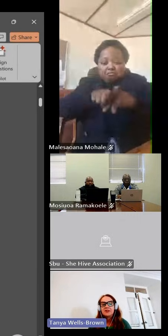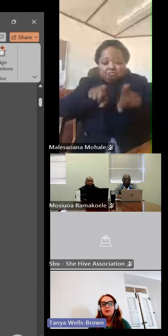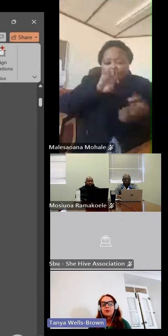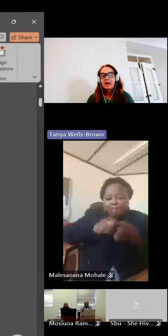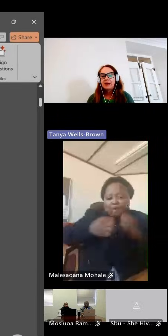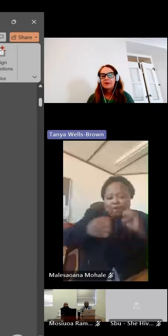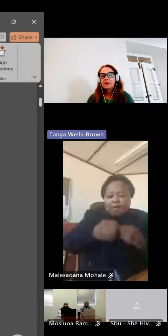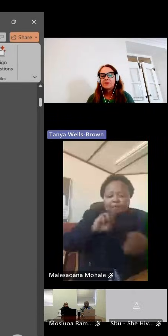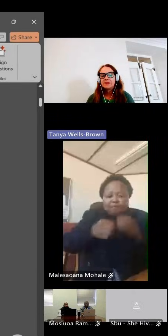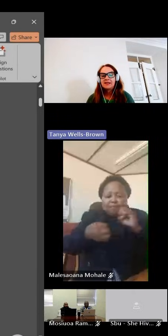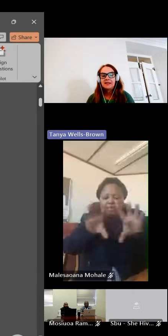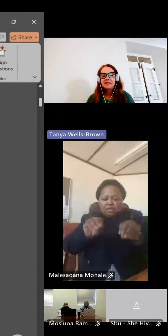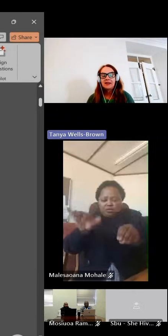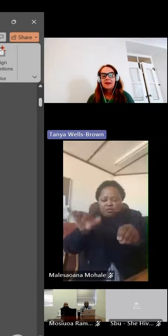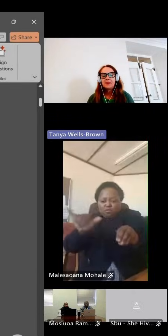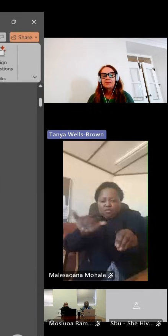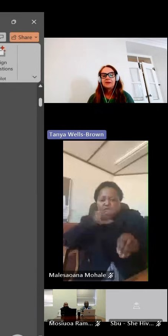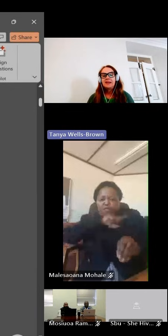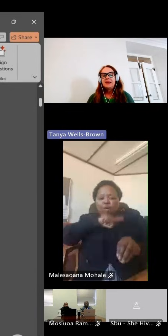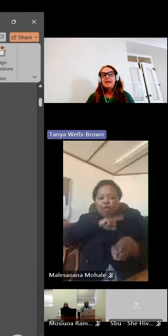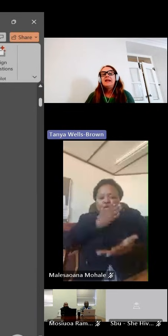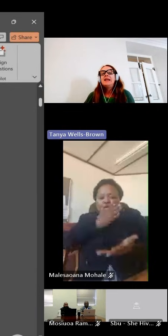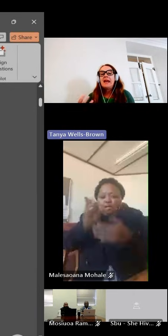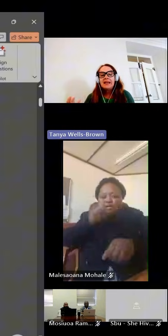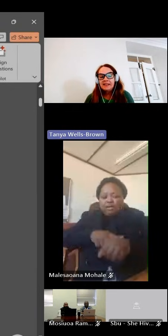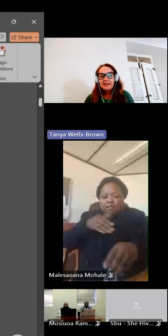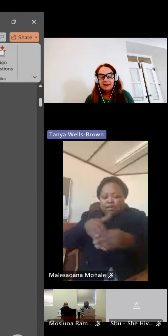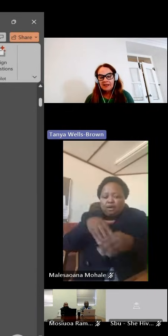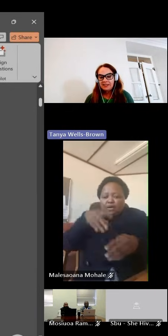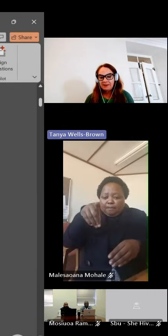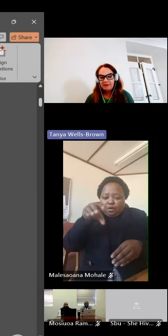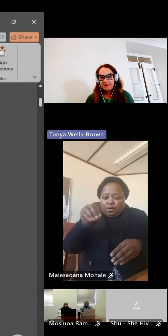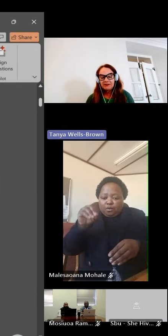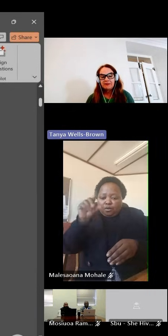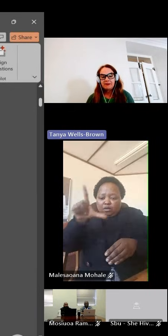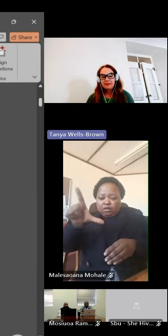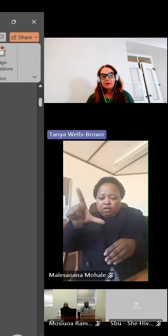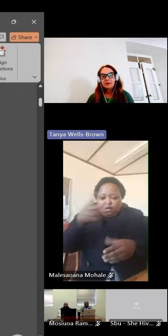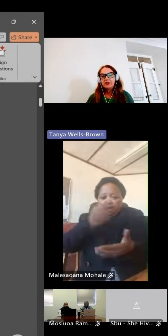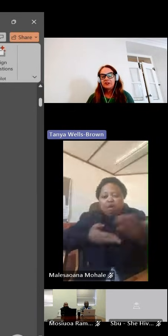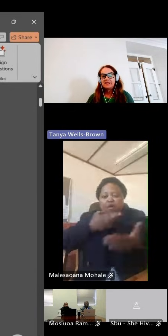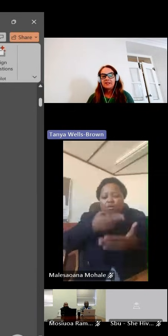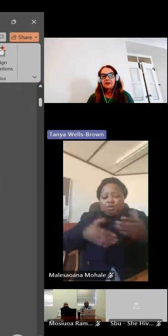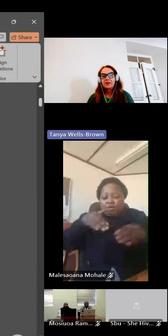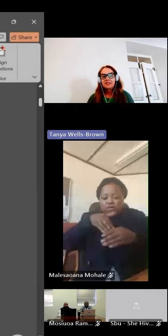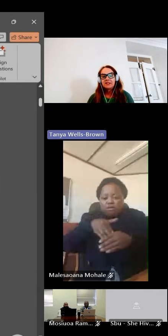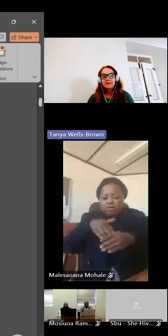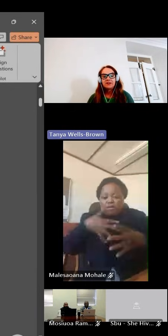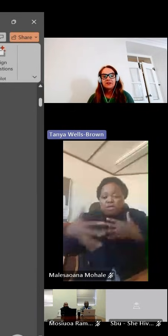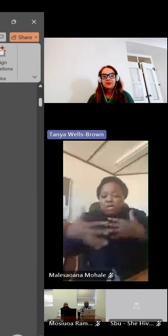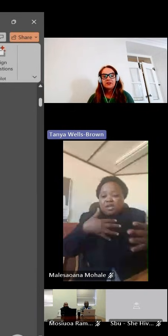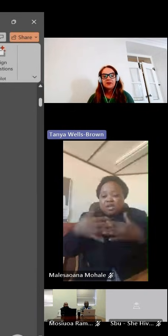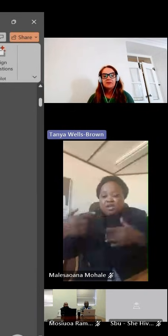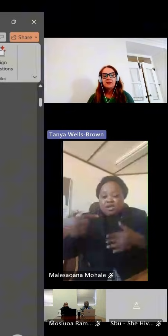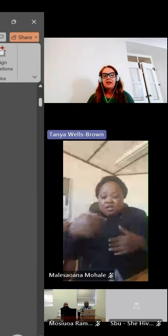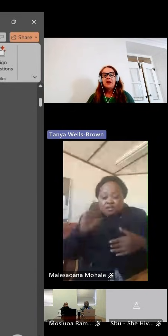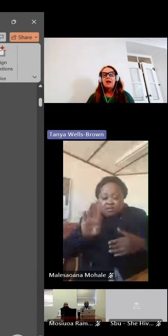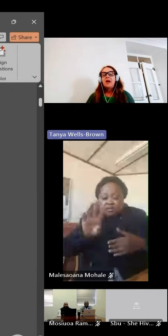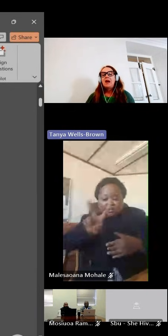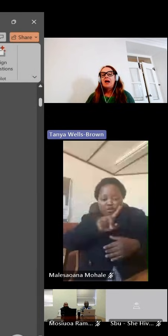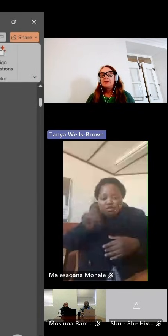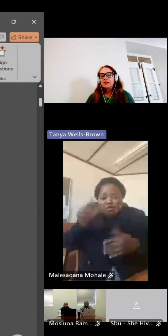fragmentation leads to poor outcomes in any GBV response, not just in the context of